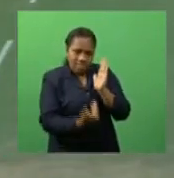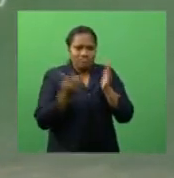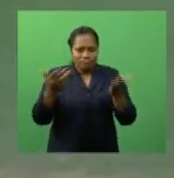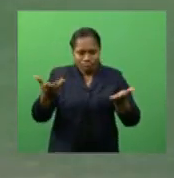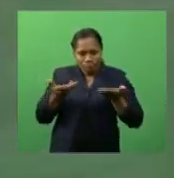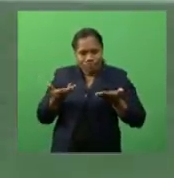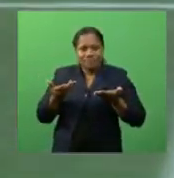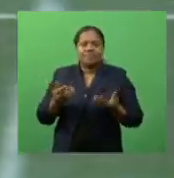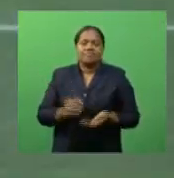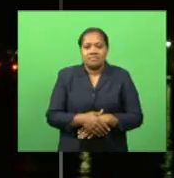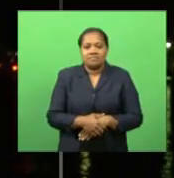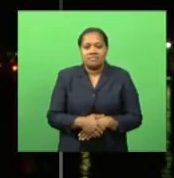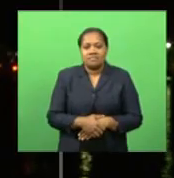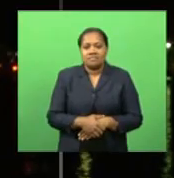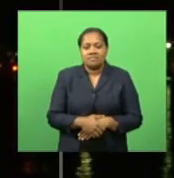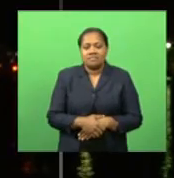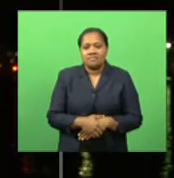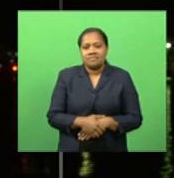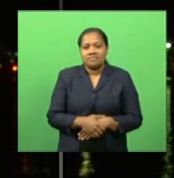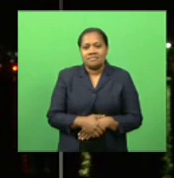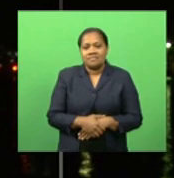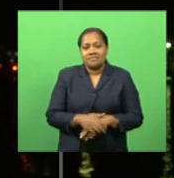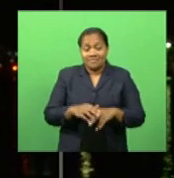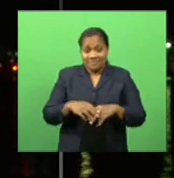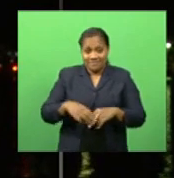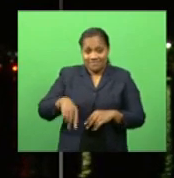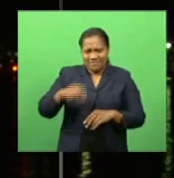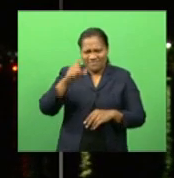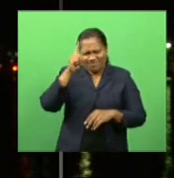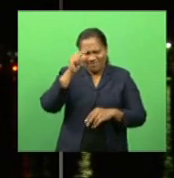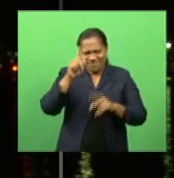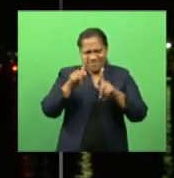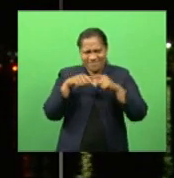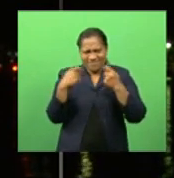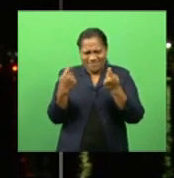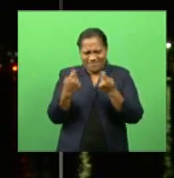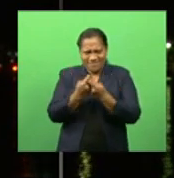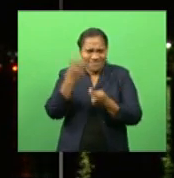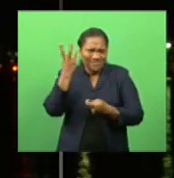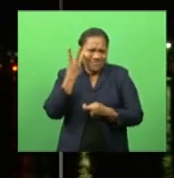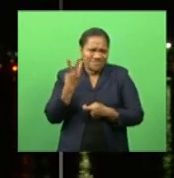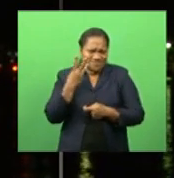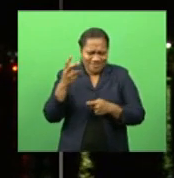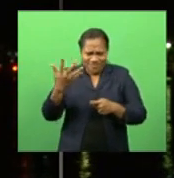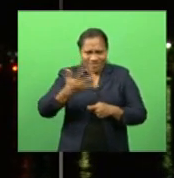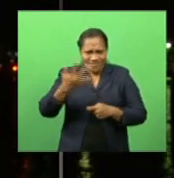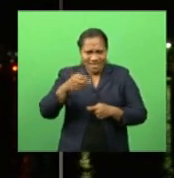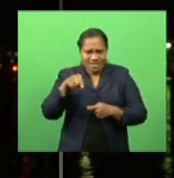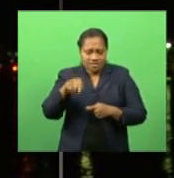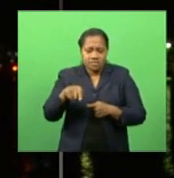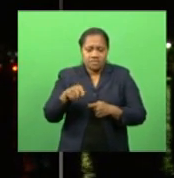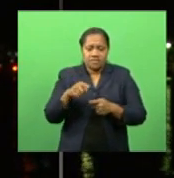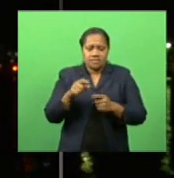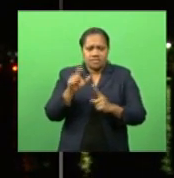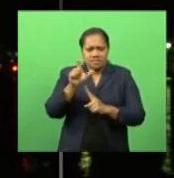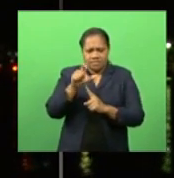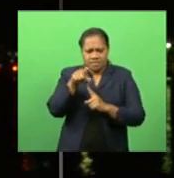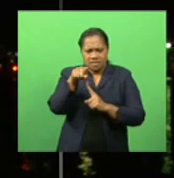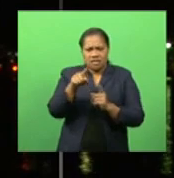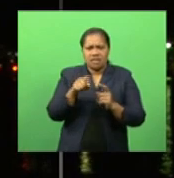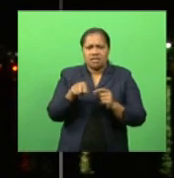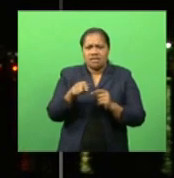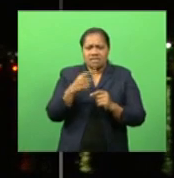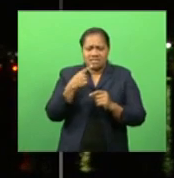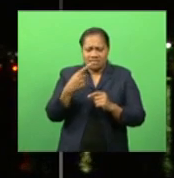FBC Sports. Fiji Under 15's captain Serima Lewaningila is urging fellow players not to